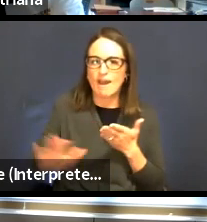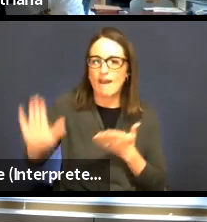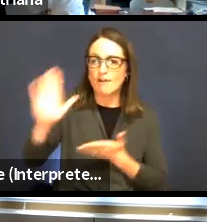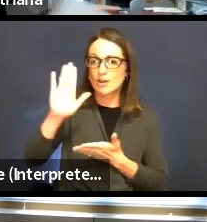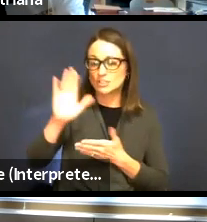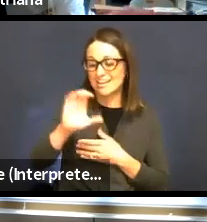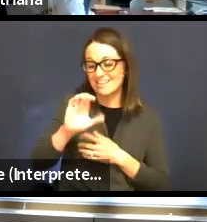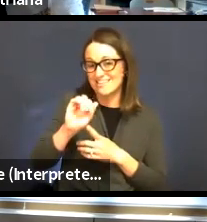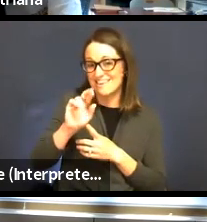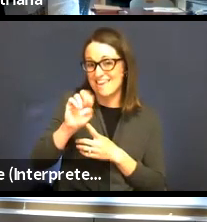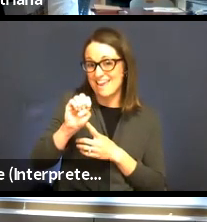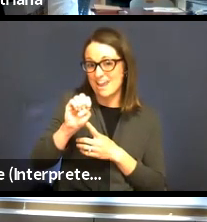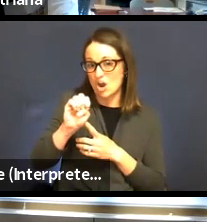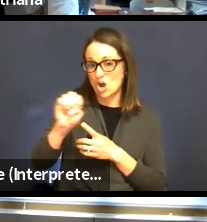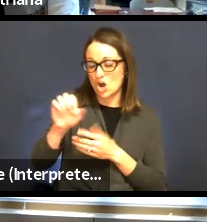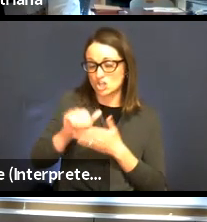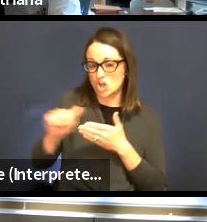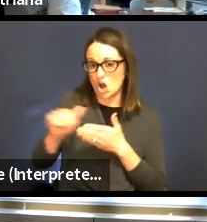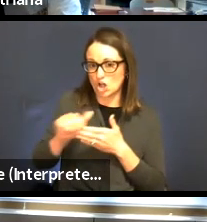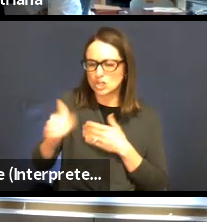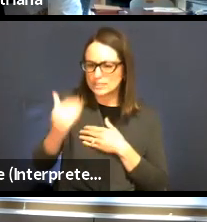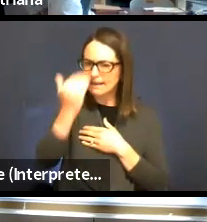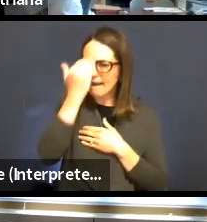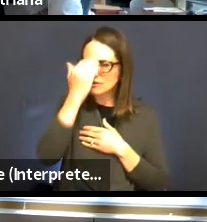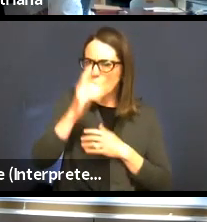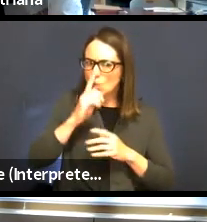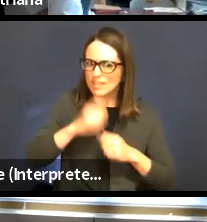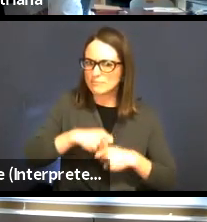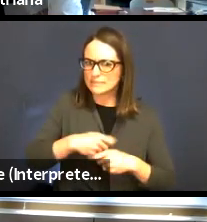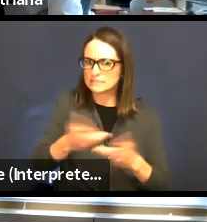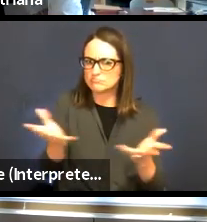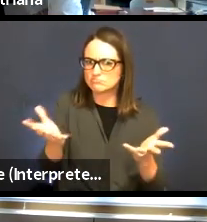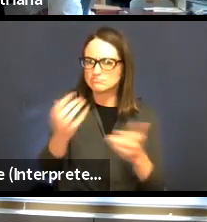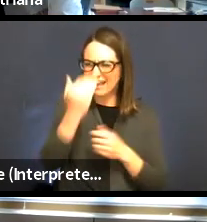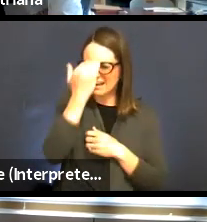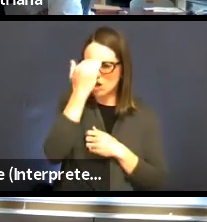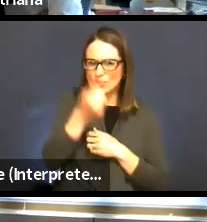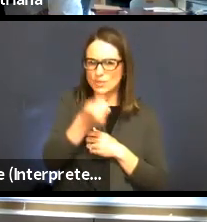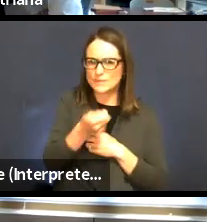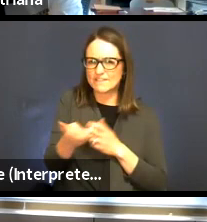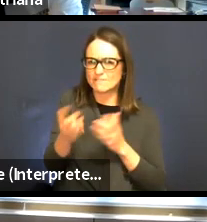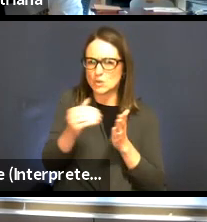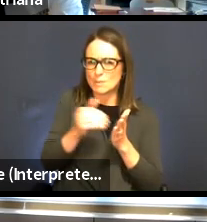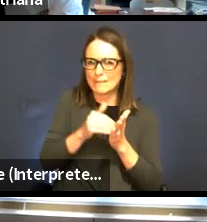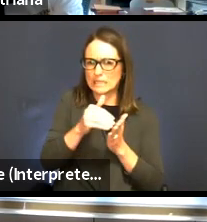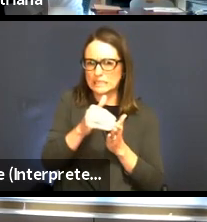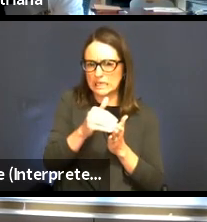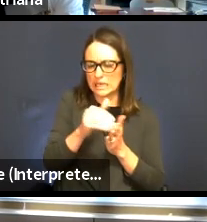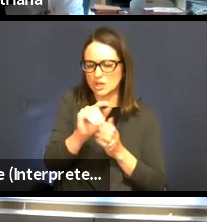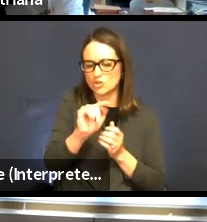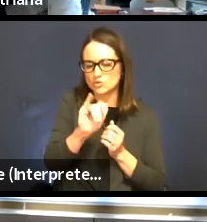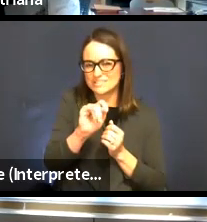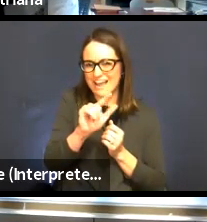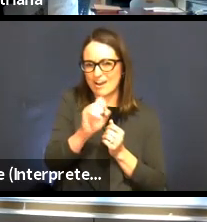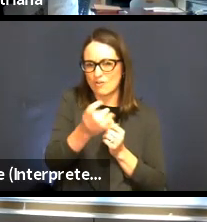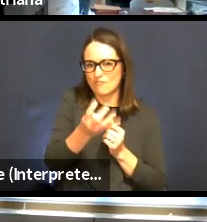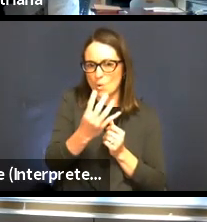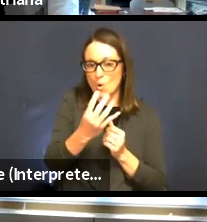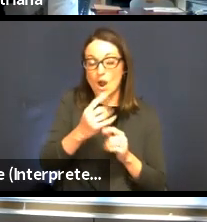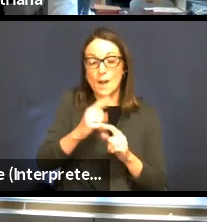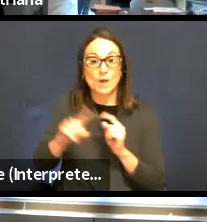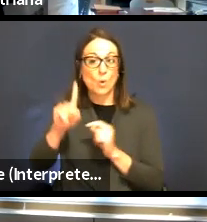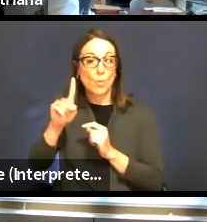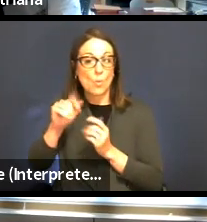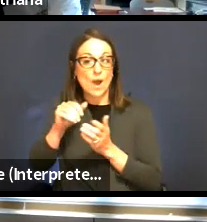out and has been distributed, I think a couple million through Title IV, but then the other about 1.2 million, I believe, was